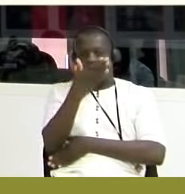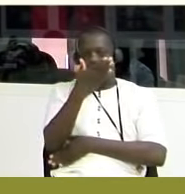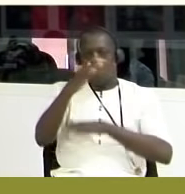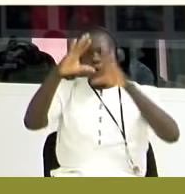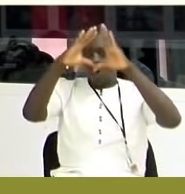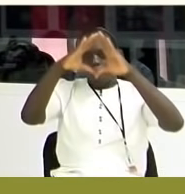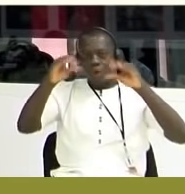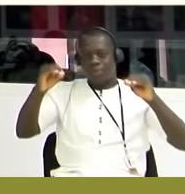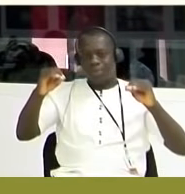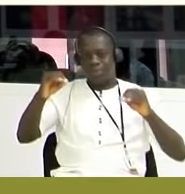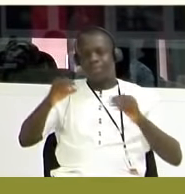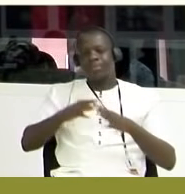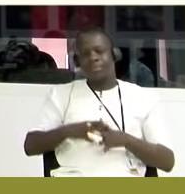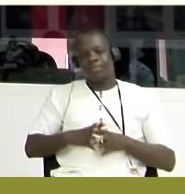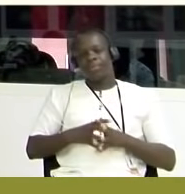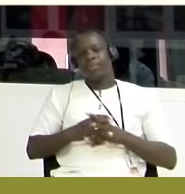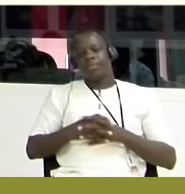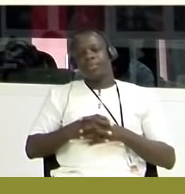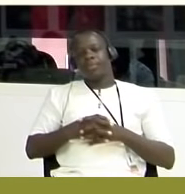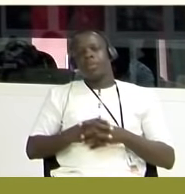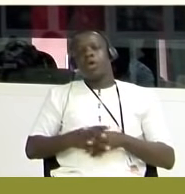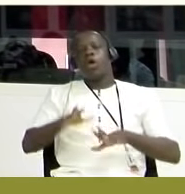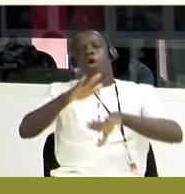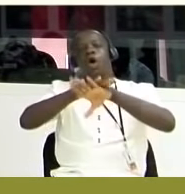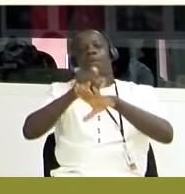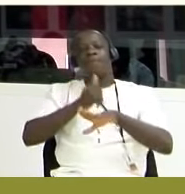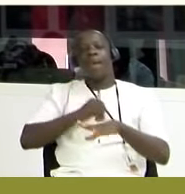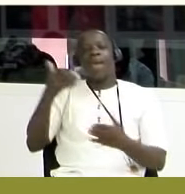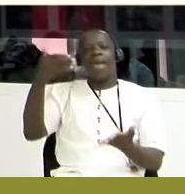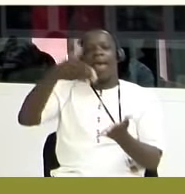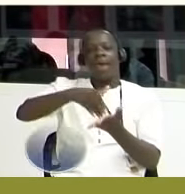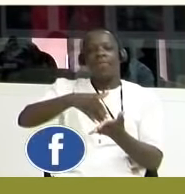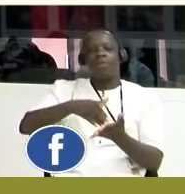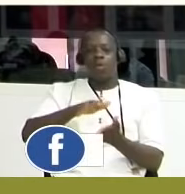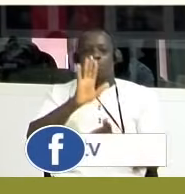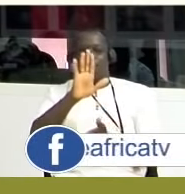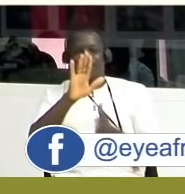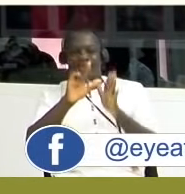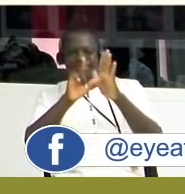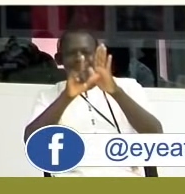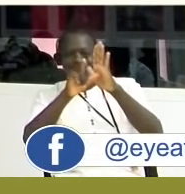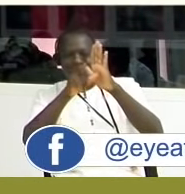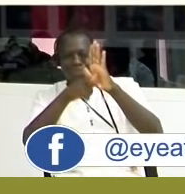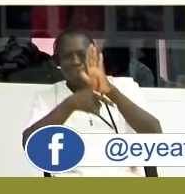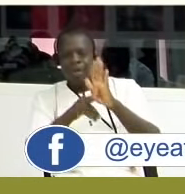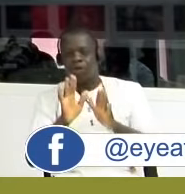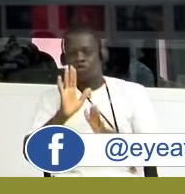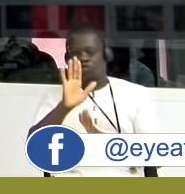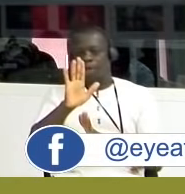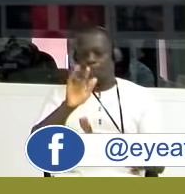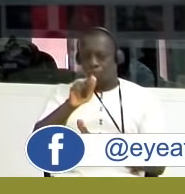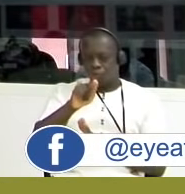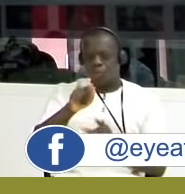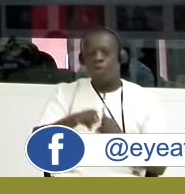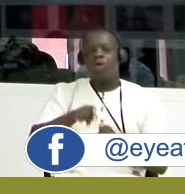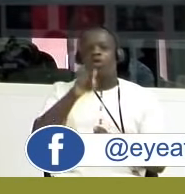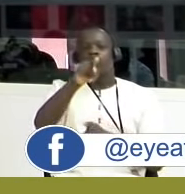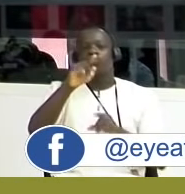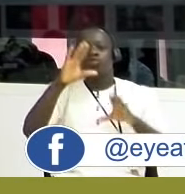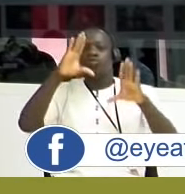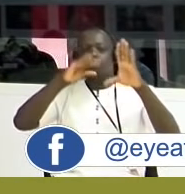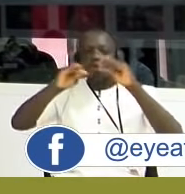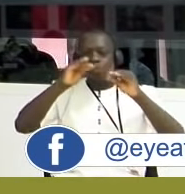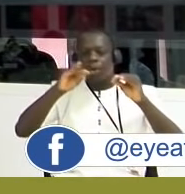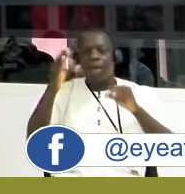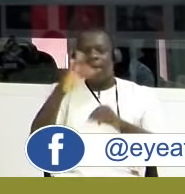upon arrival at... Just a second, may I just interrupt you? Yeah. Did you speak to anyone on the telephone during that period